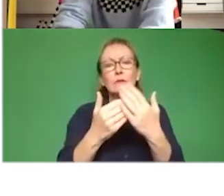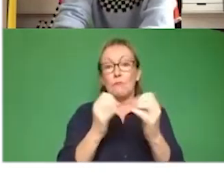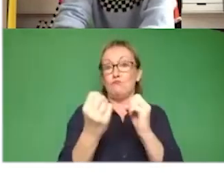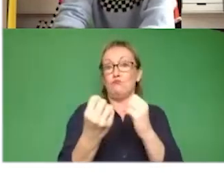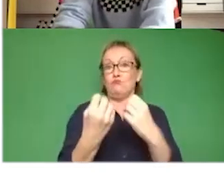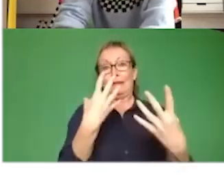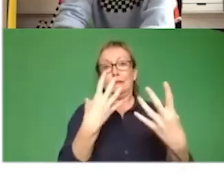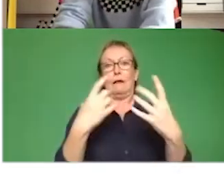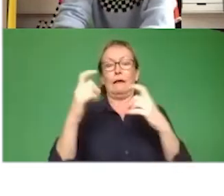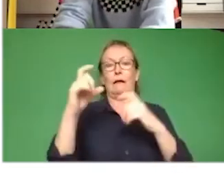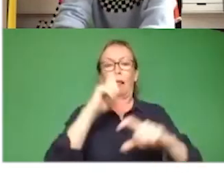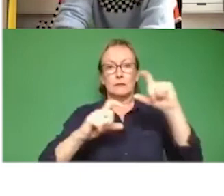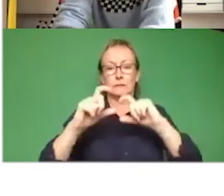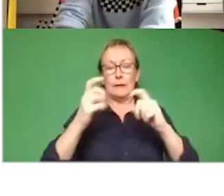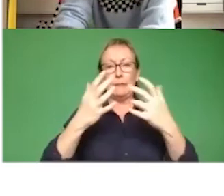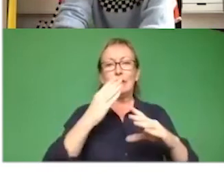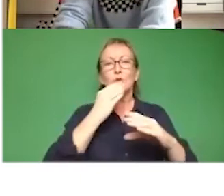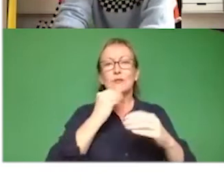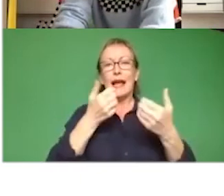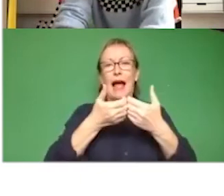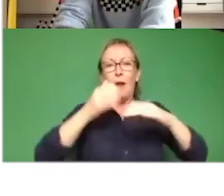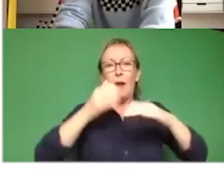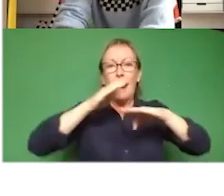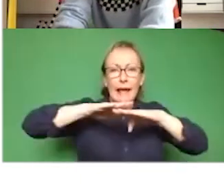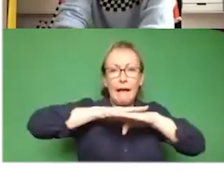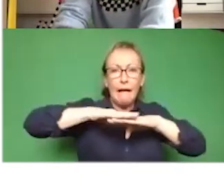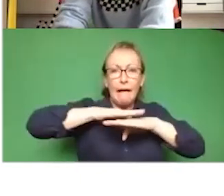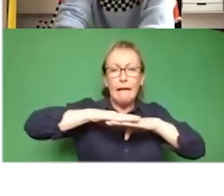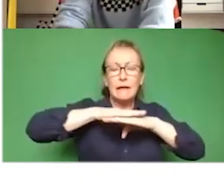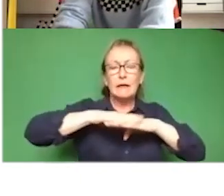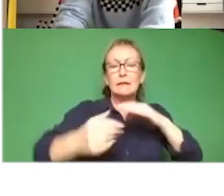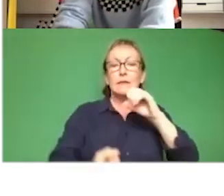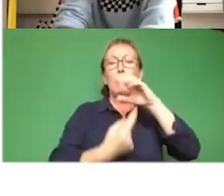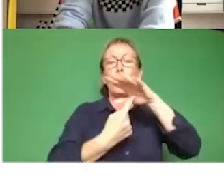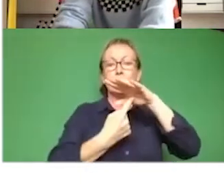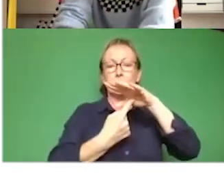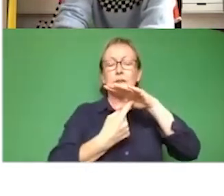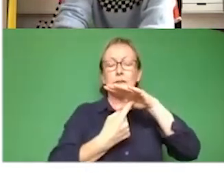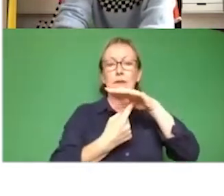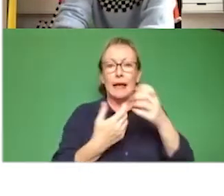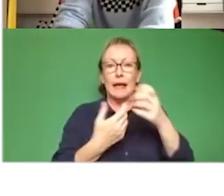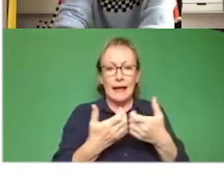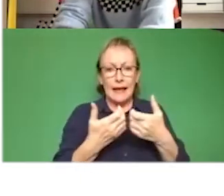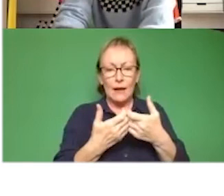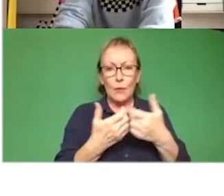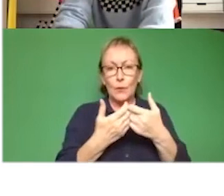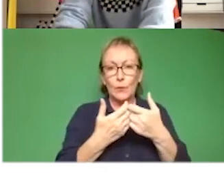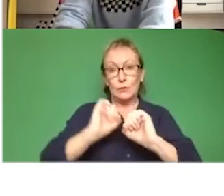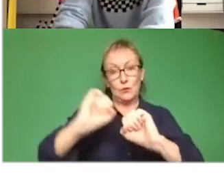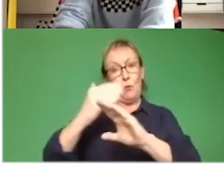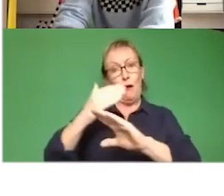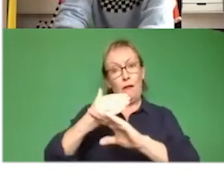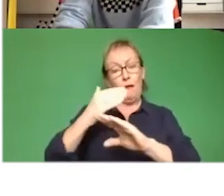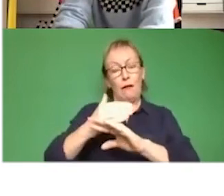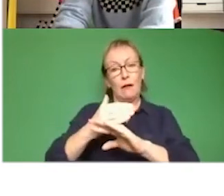pattern, and how that's kind of layered with importance of locality in terms, in your work, in terms of production and